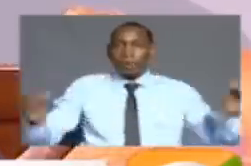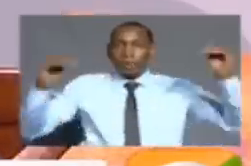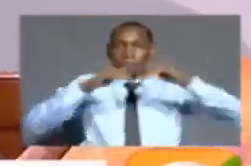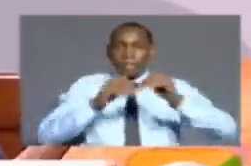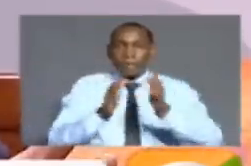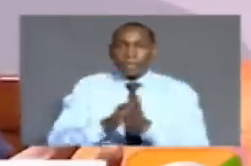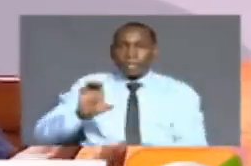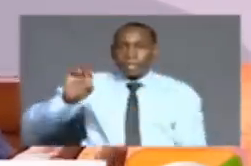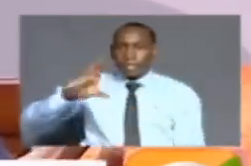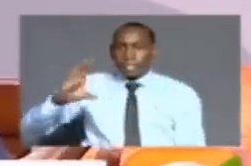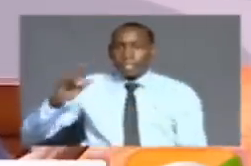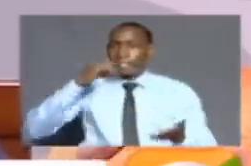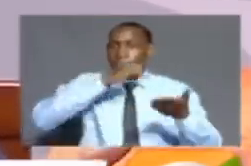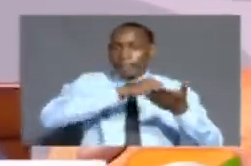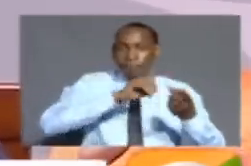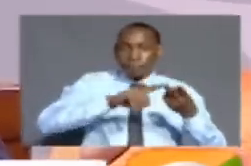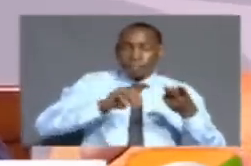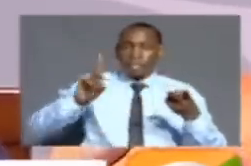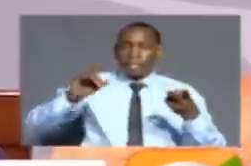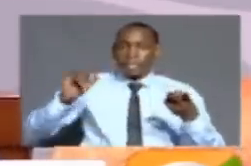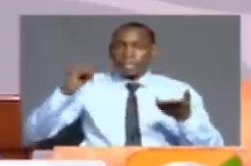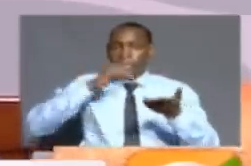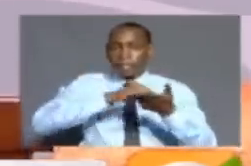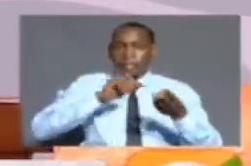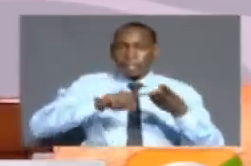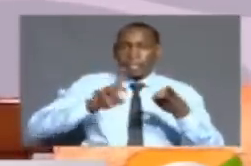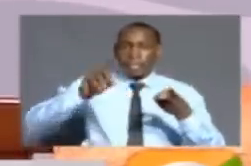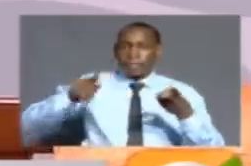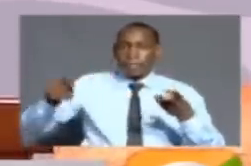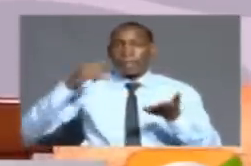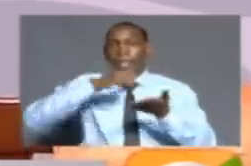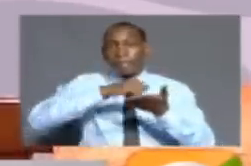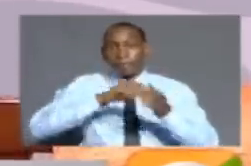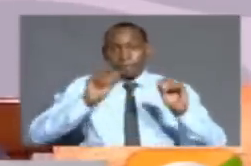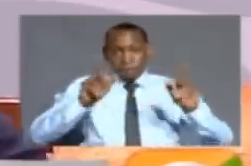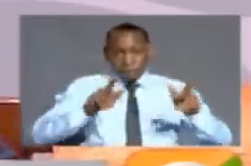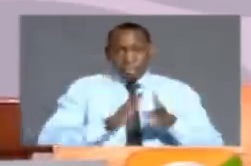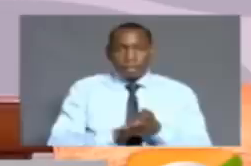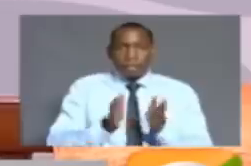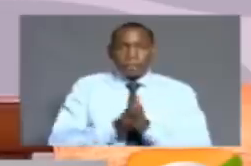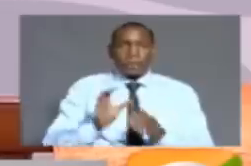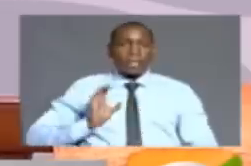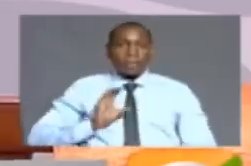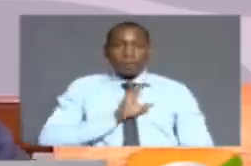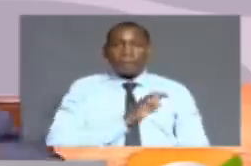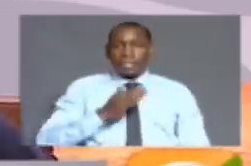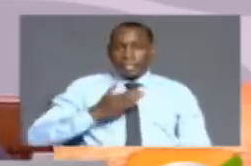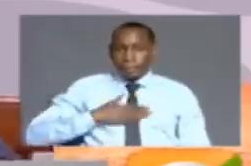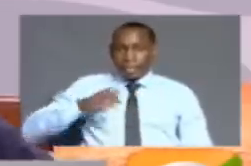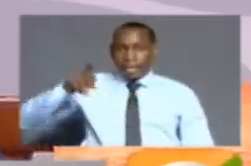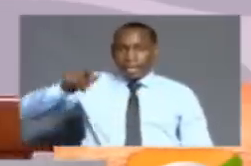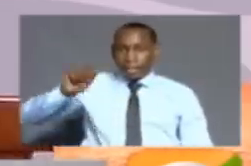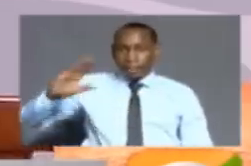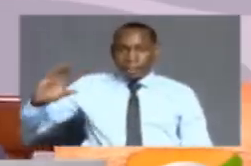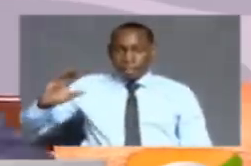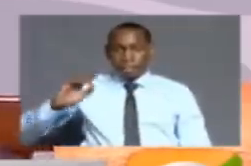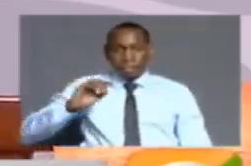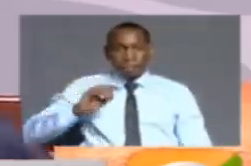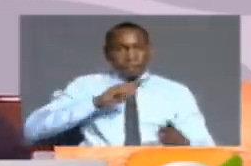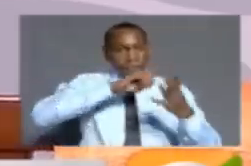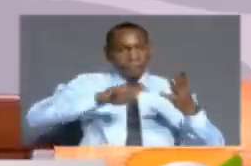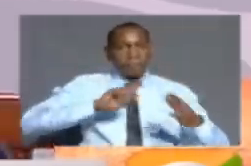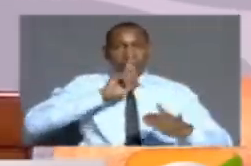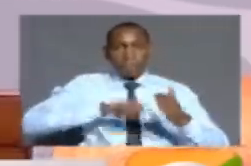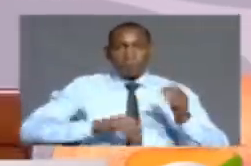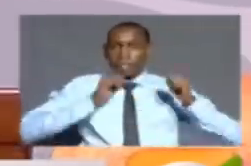ESCC, DCI, mm-hmm. DPP. With my committee of PAC. And this is when we said that even